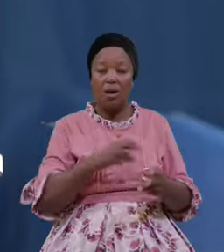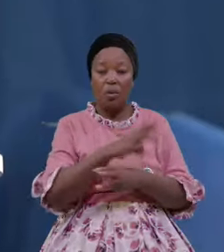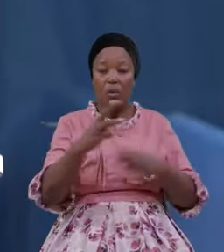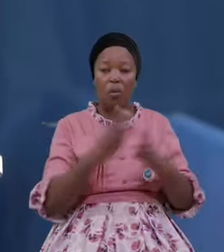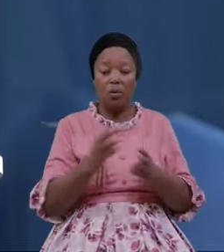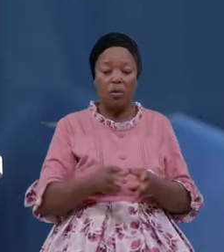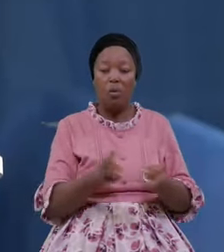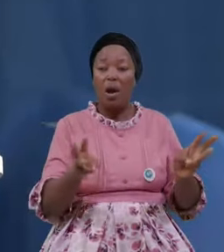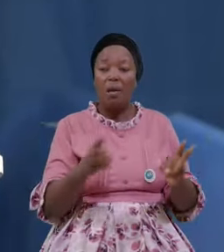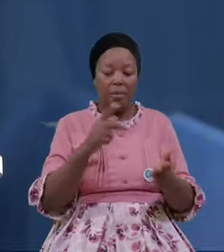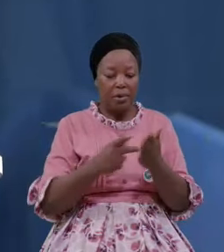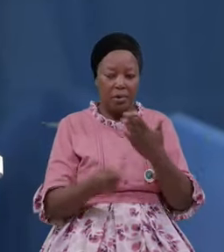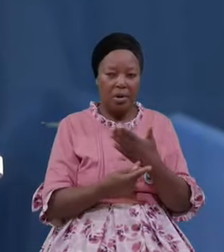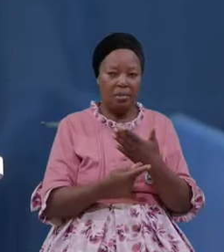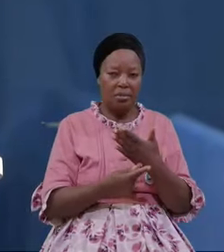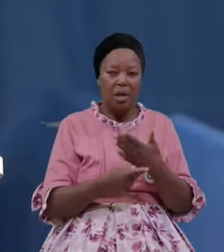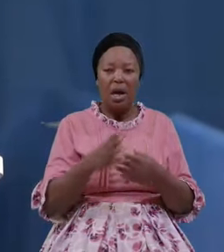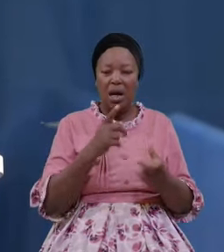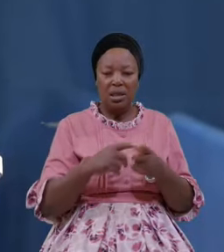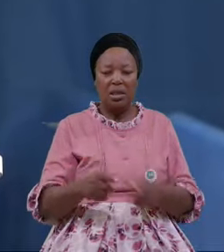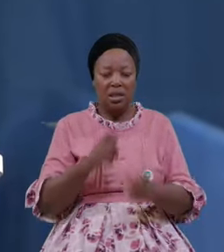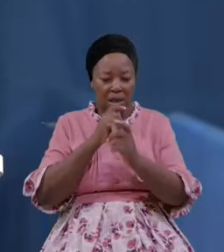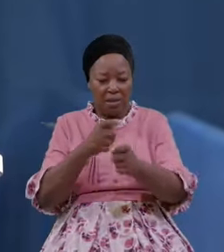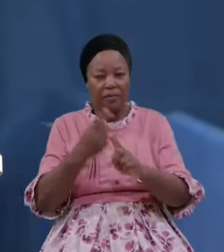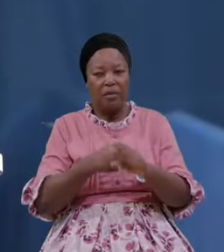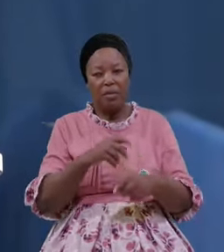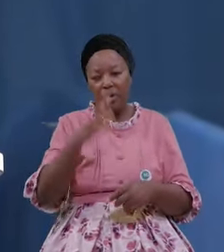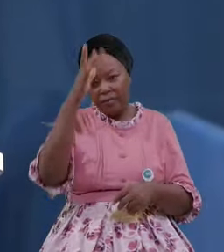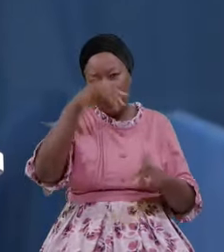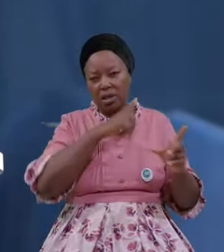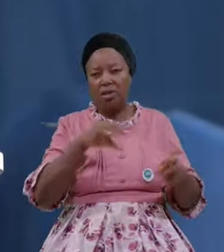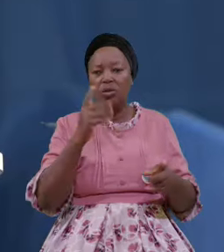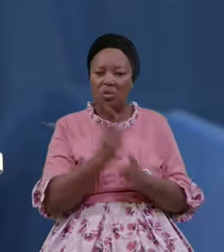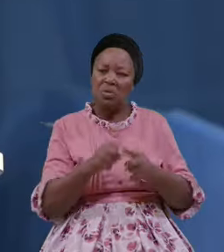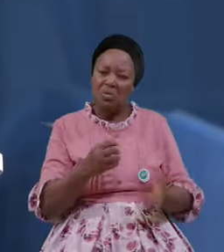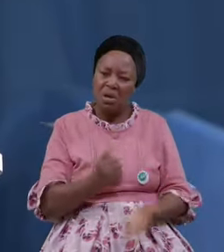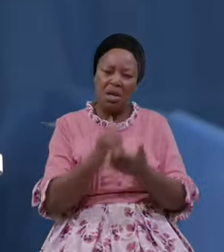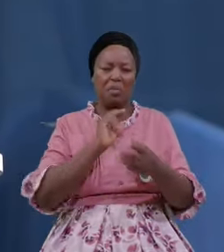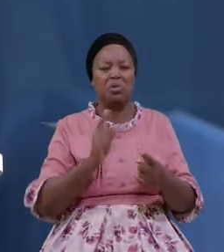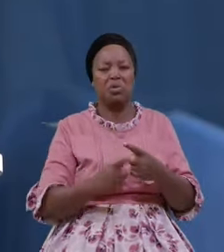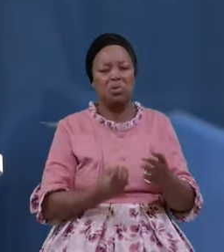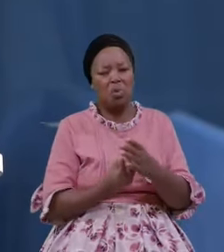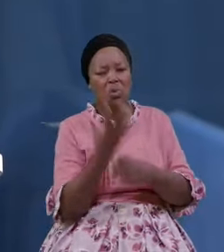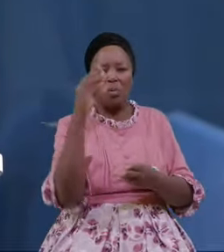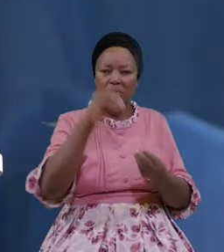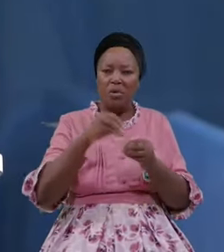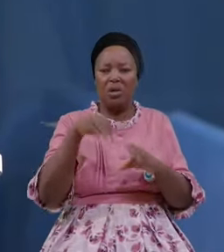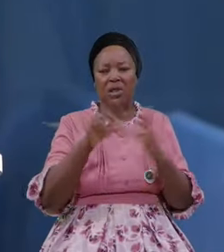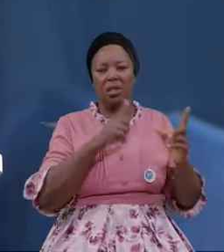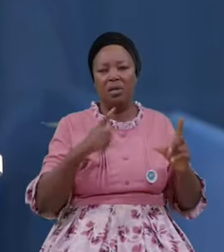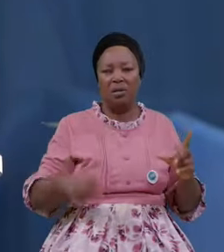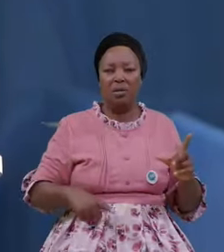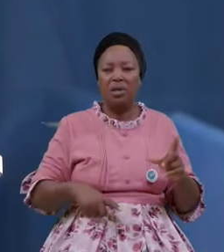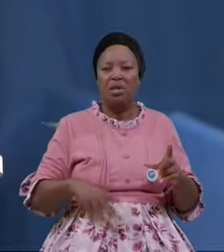pastor. It's a package to sustain us at this critical time globally. The global is out of course. I mean, the whole world is out